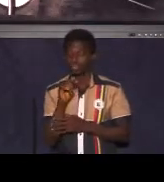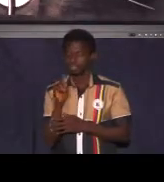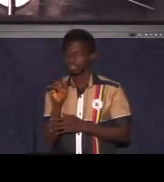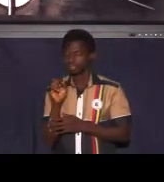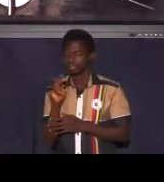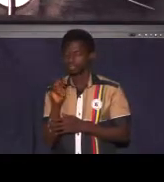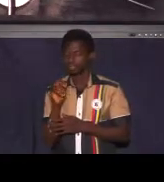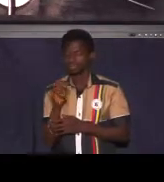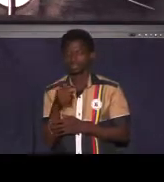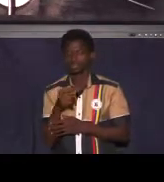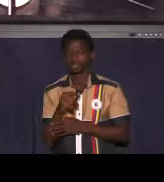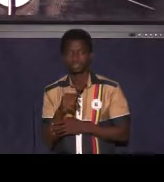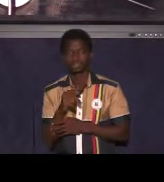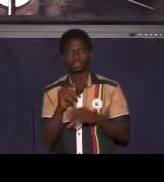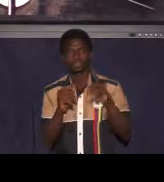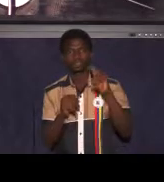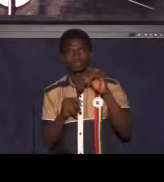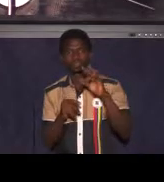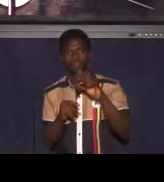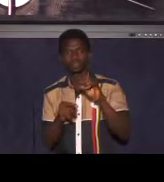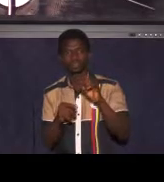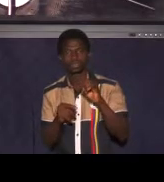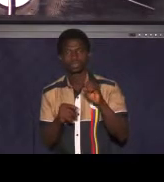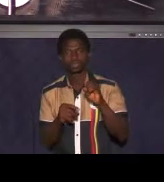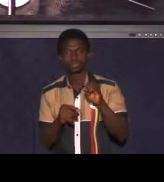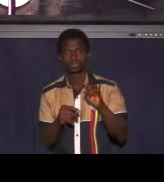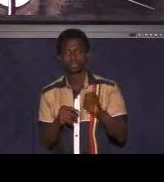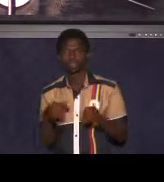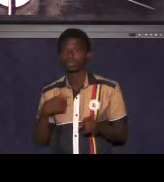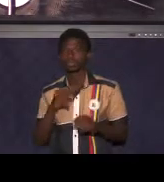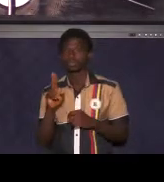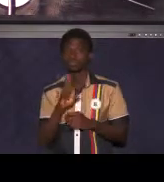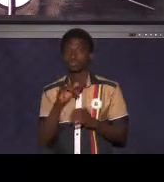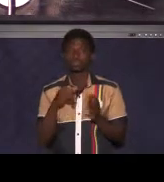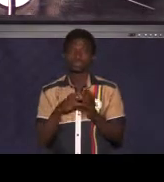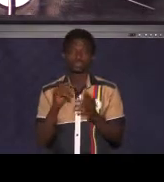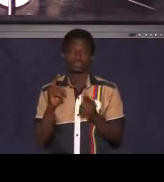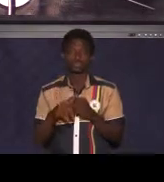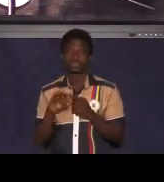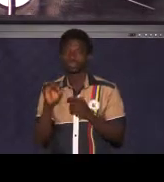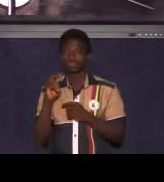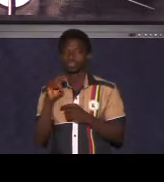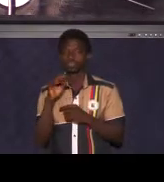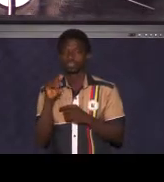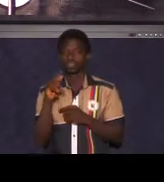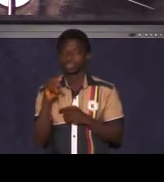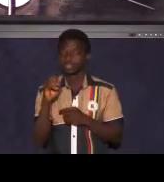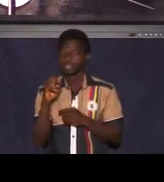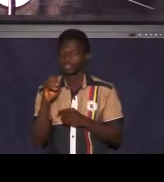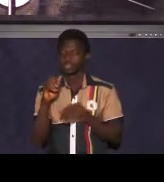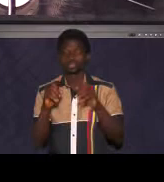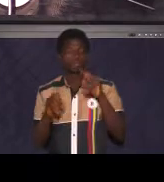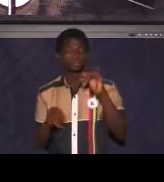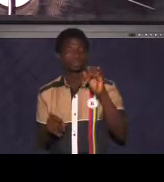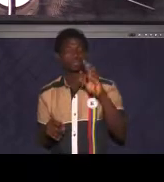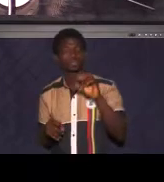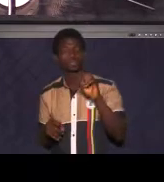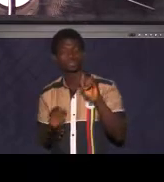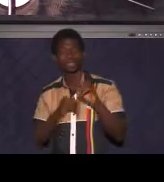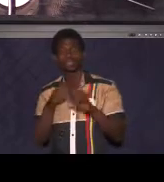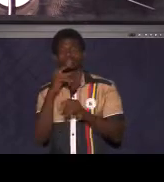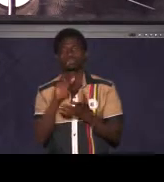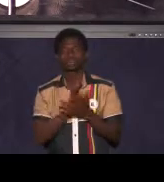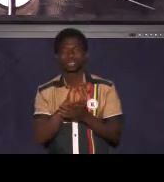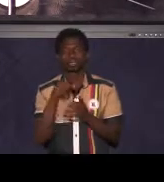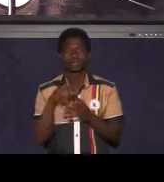inflating tires. That's one of the uses of air pressure. We use air pressure to inflate tires. You know, I told you